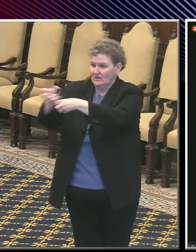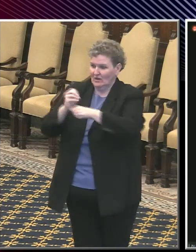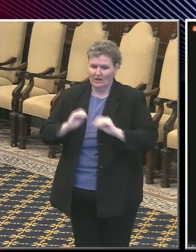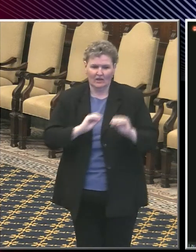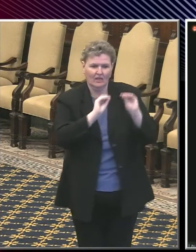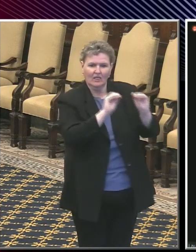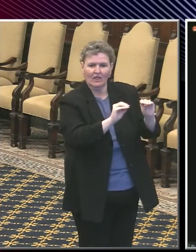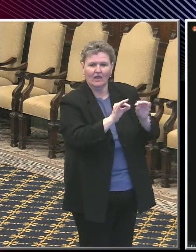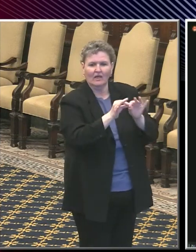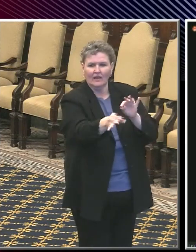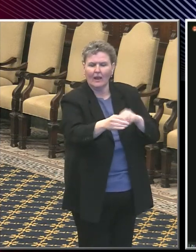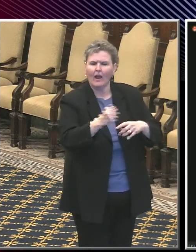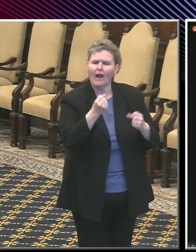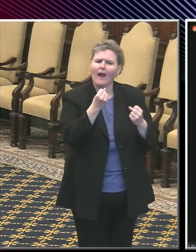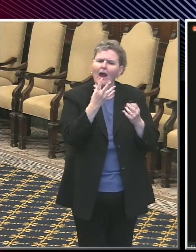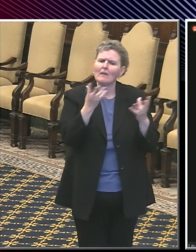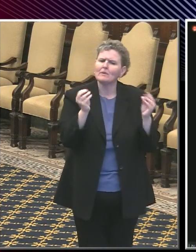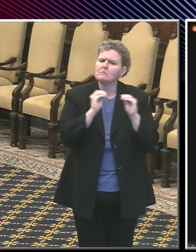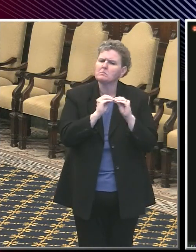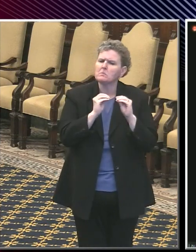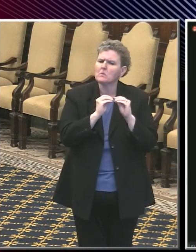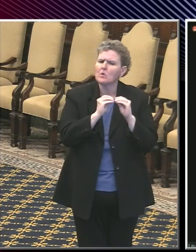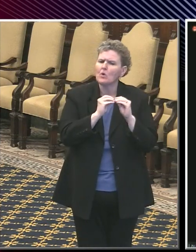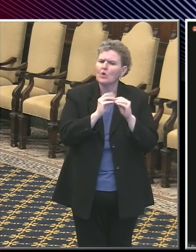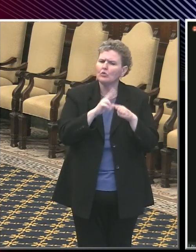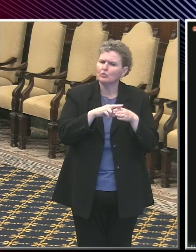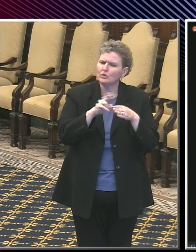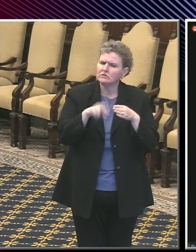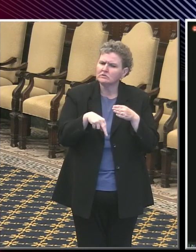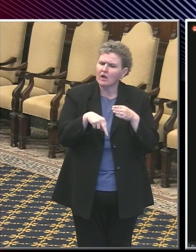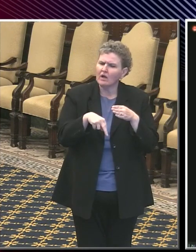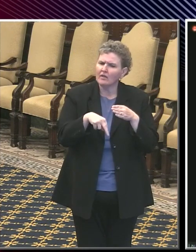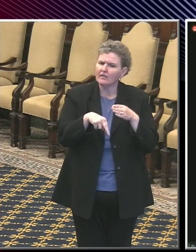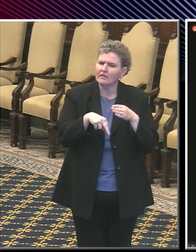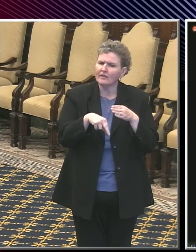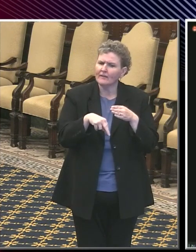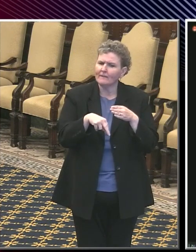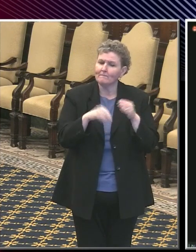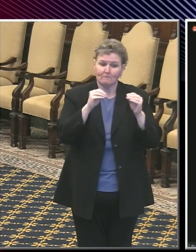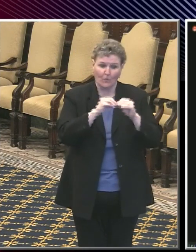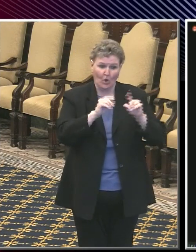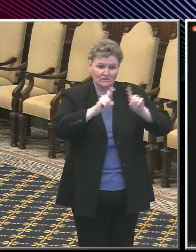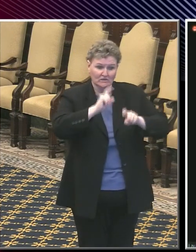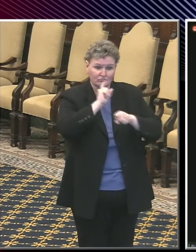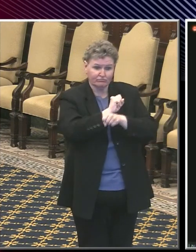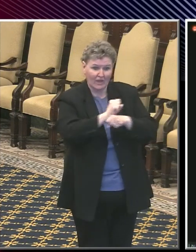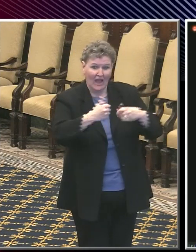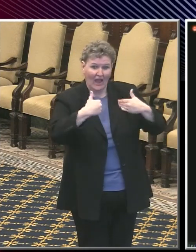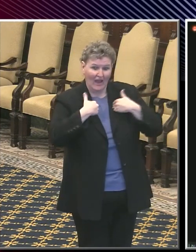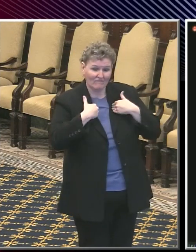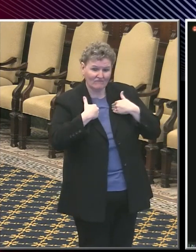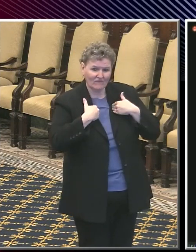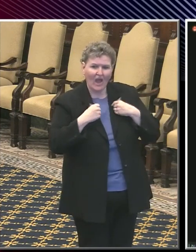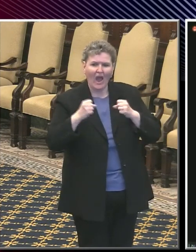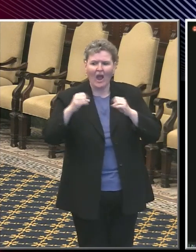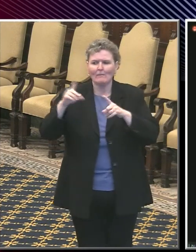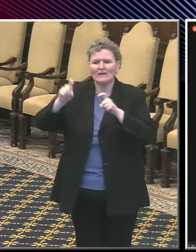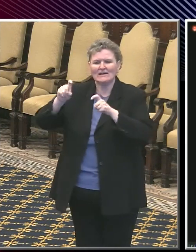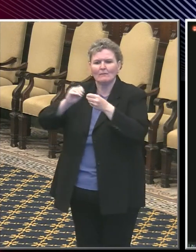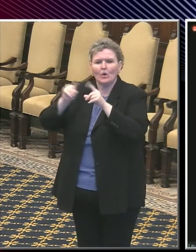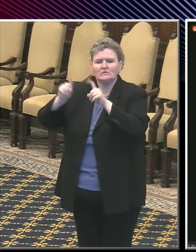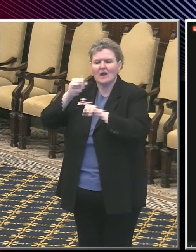they've noticed these sharp increases and they want to taper that before it gets to a curve. We will have all